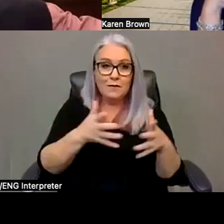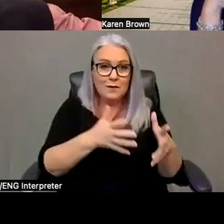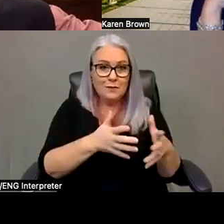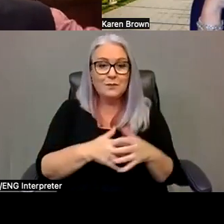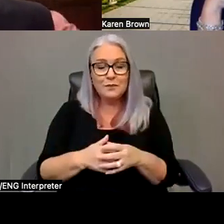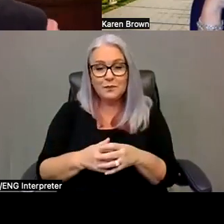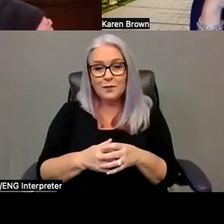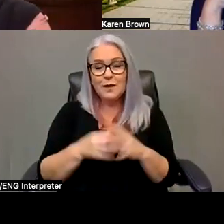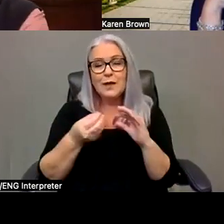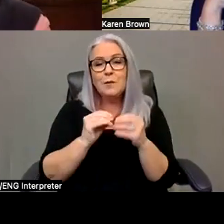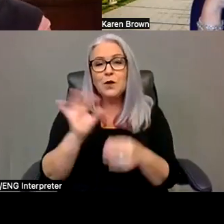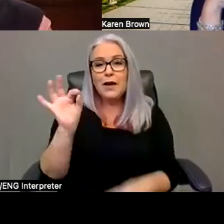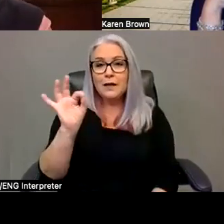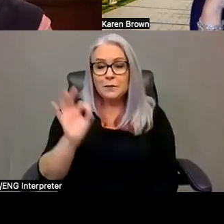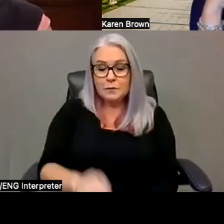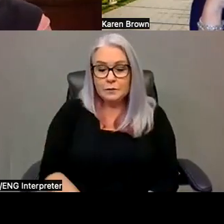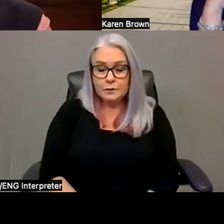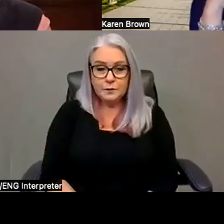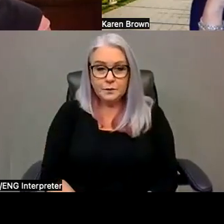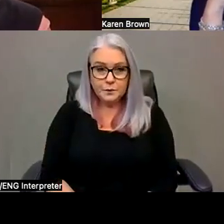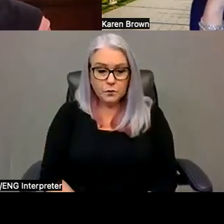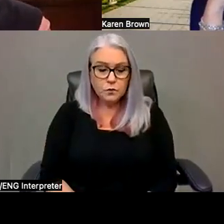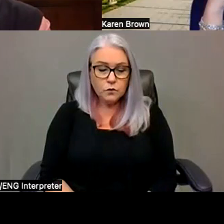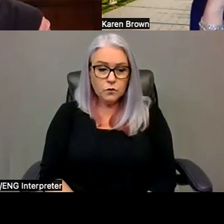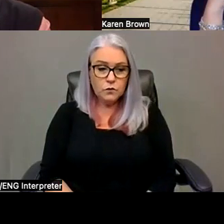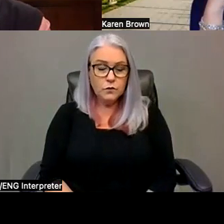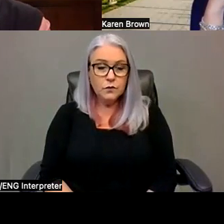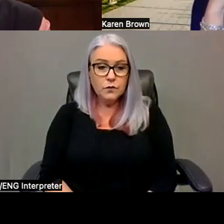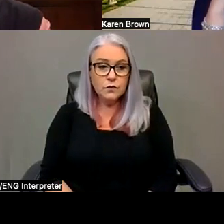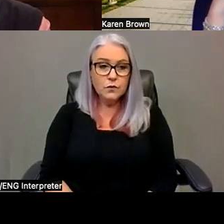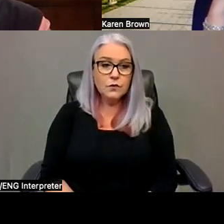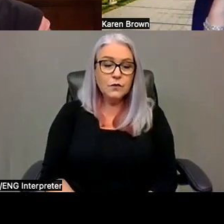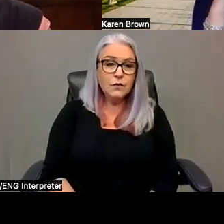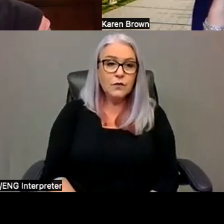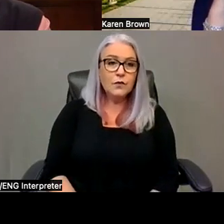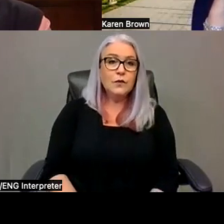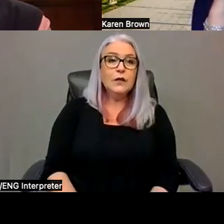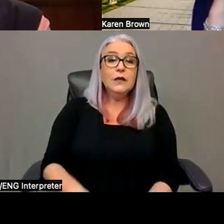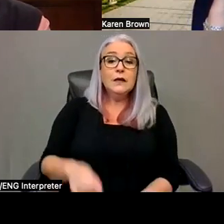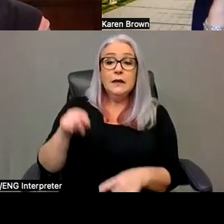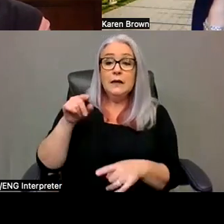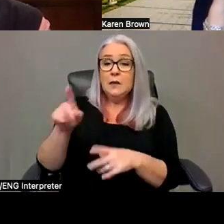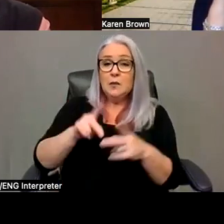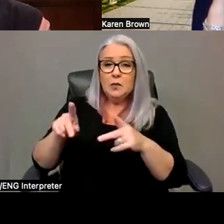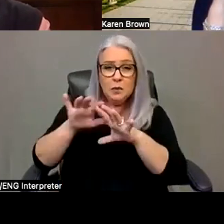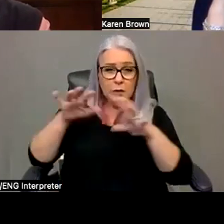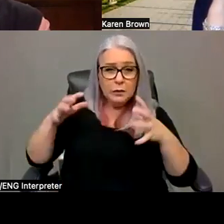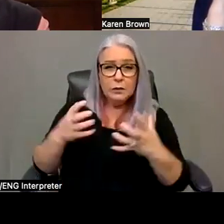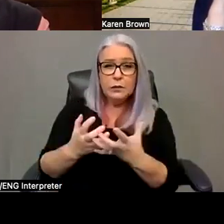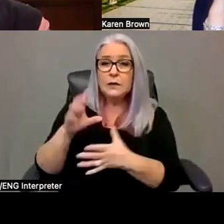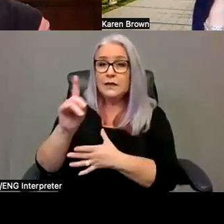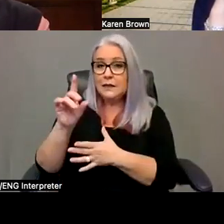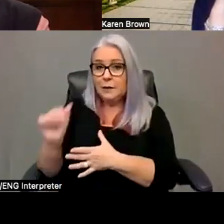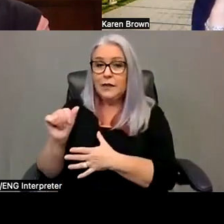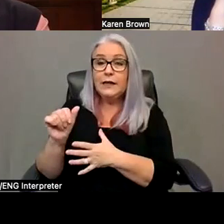Question 9. The disability community is said to be the largest minority community in the world. What would